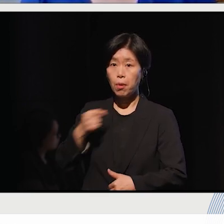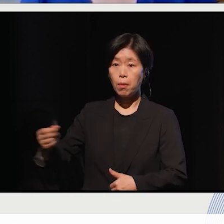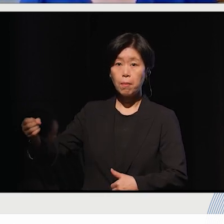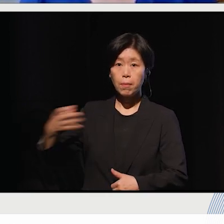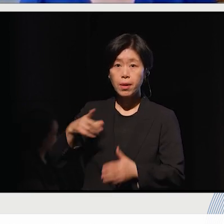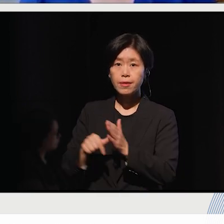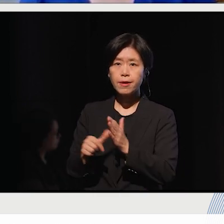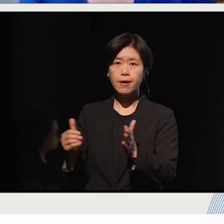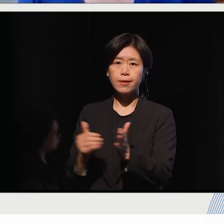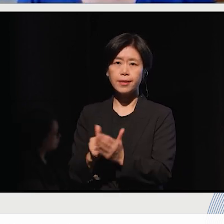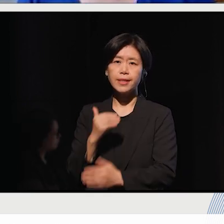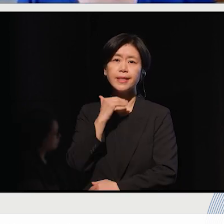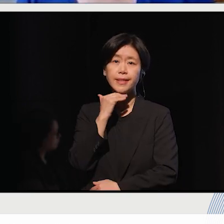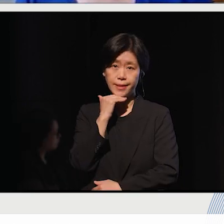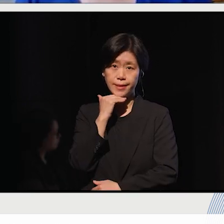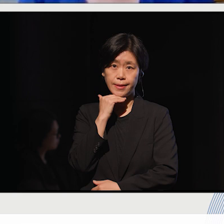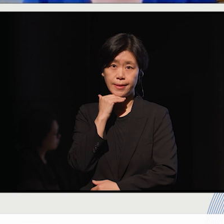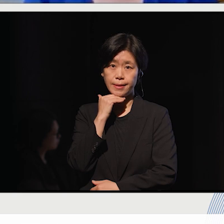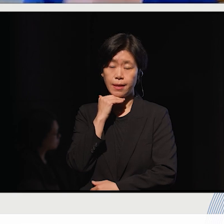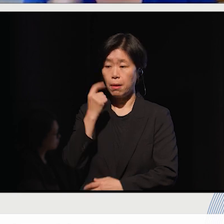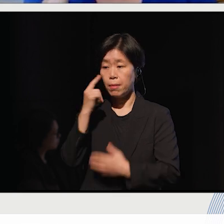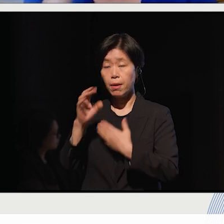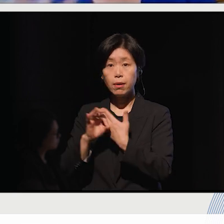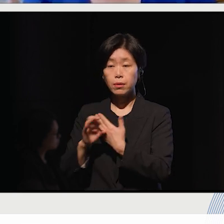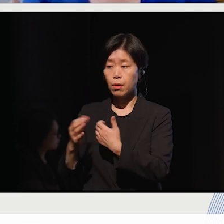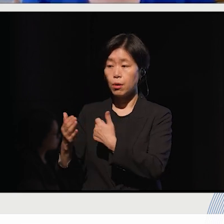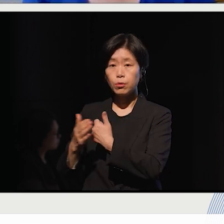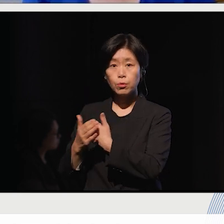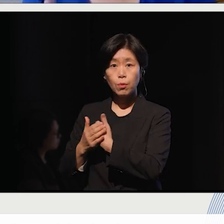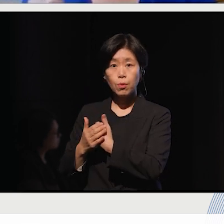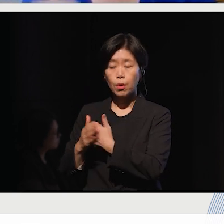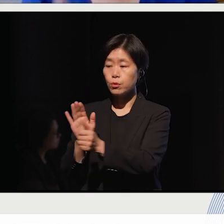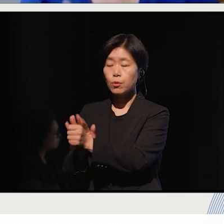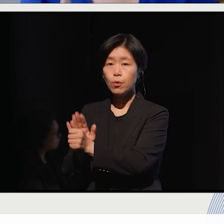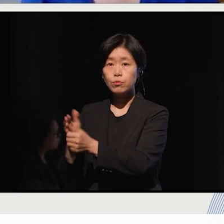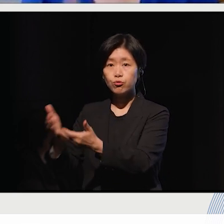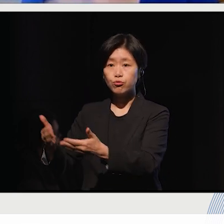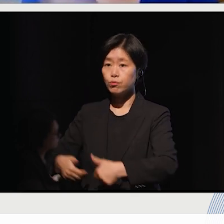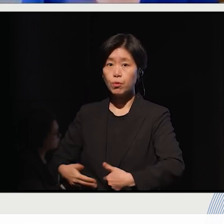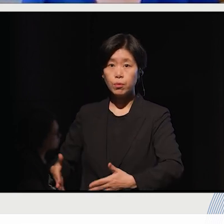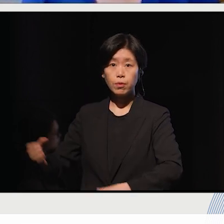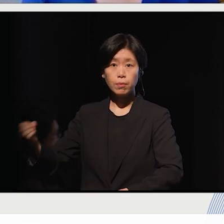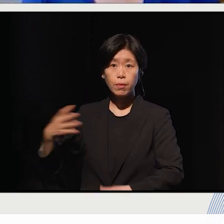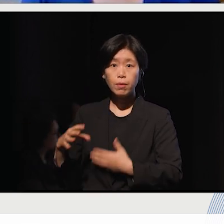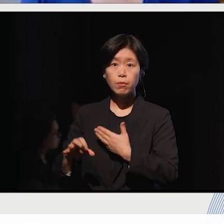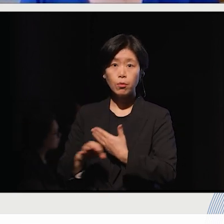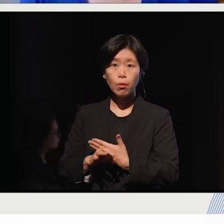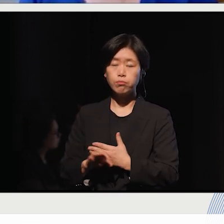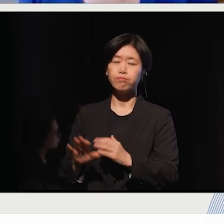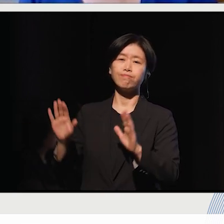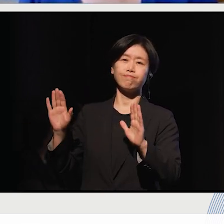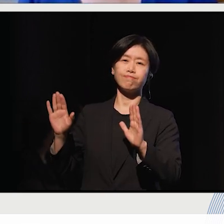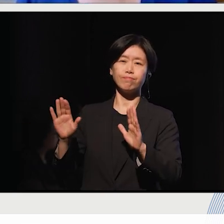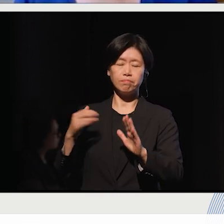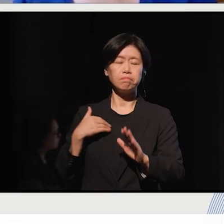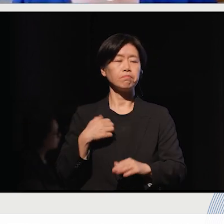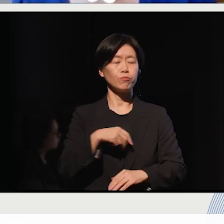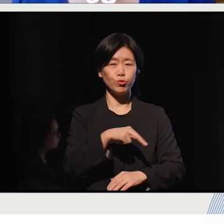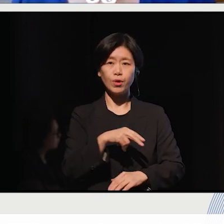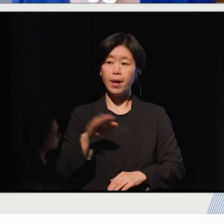needed." And if they say, "Yes, actually, I'm trying to find the box office," and I say, "Oh, I'd be happy to show you where the box office